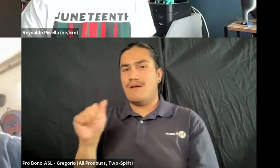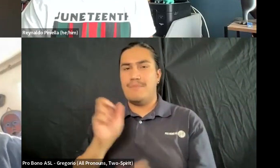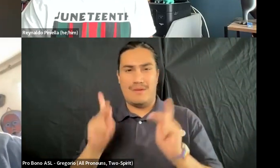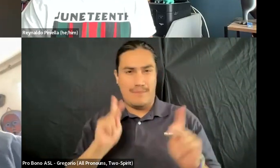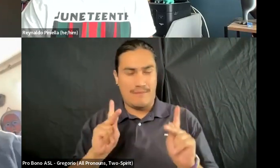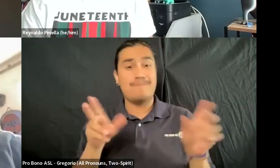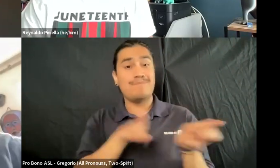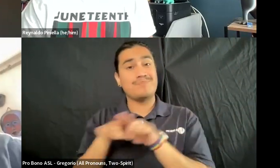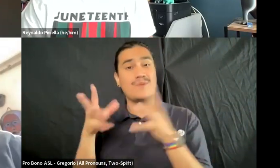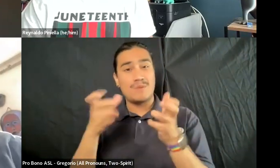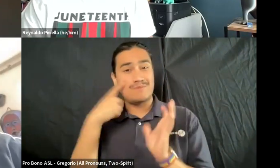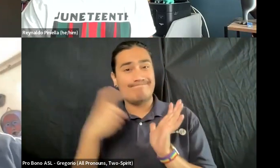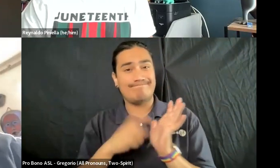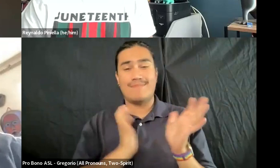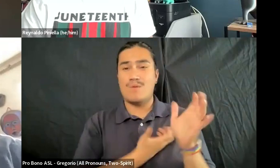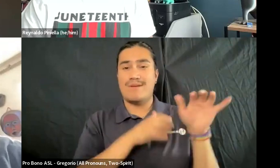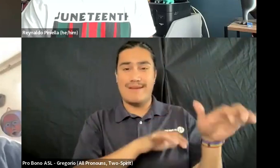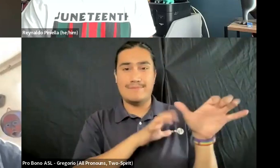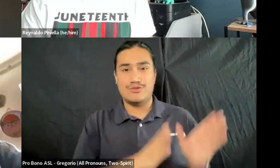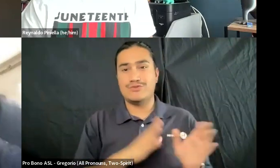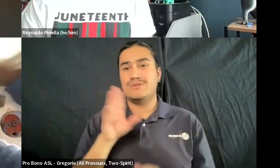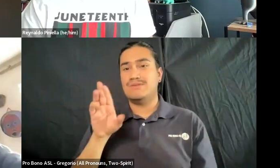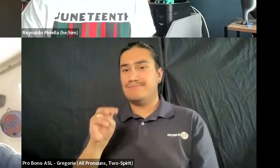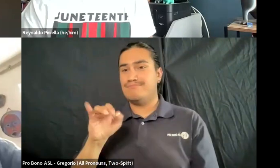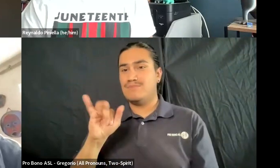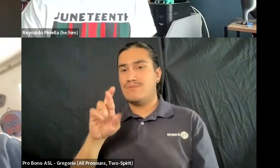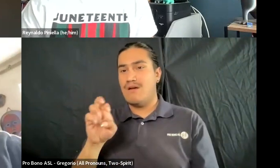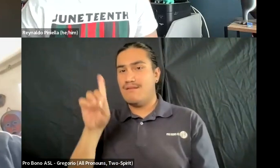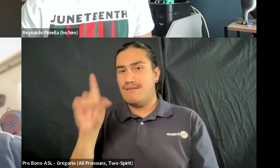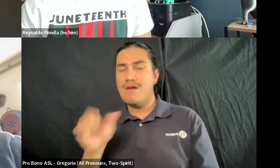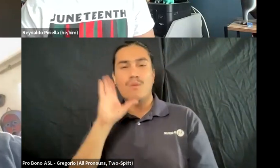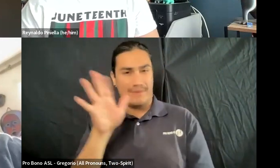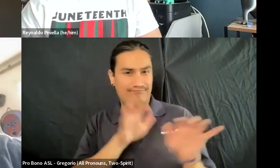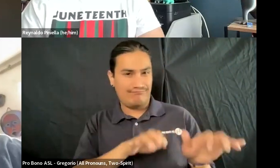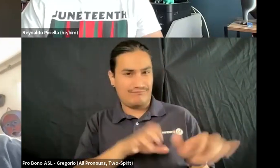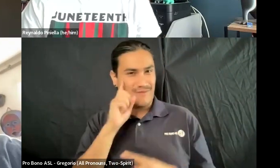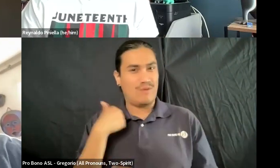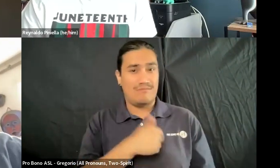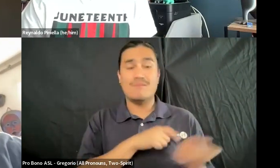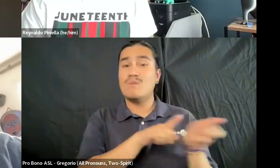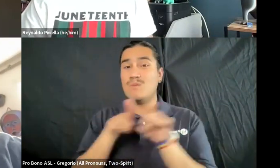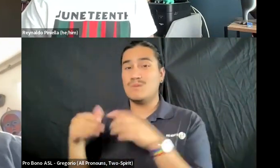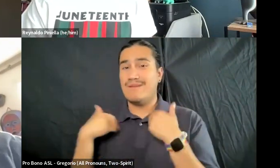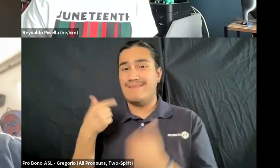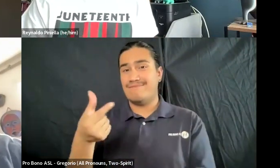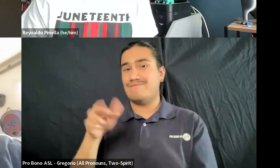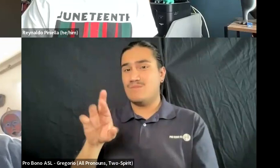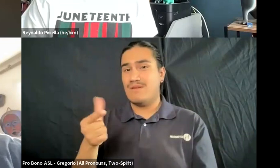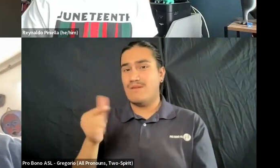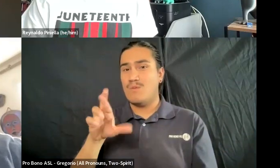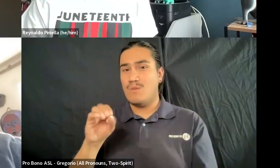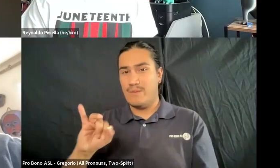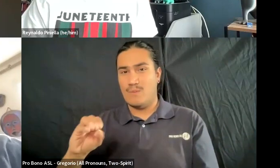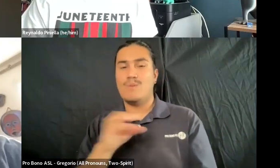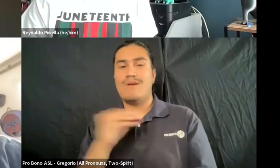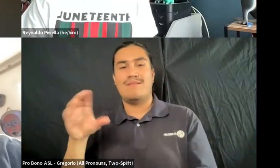we have our captioner, Miranda, who's going to be doing captions for us. And we have Gregorio and Glashanda, who are